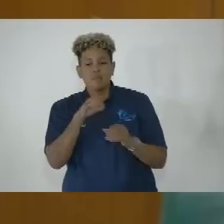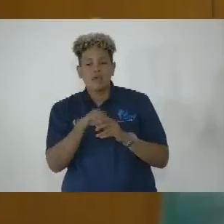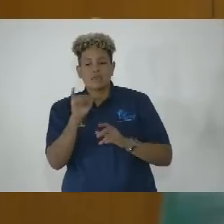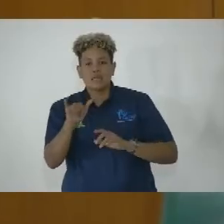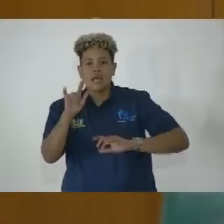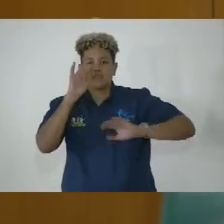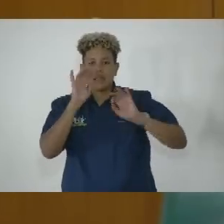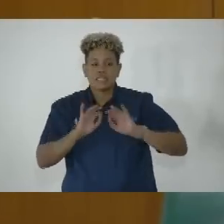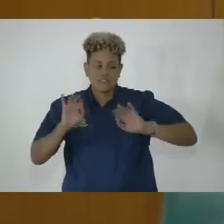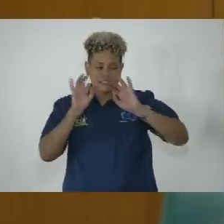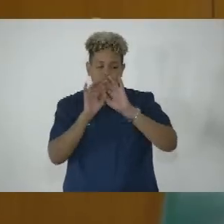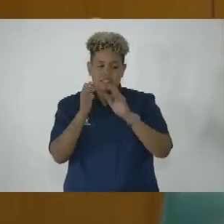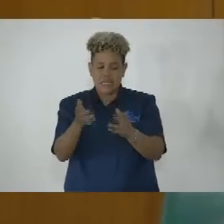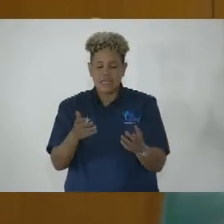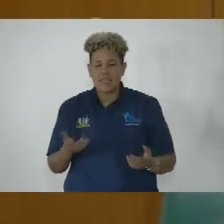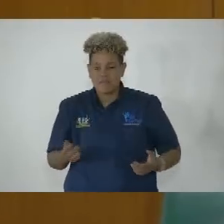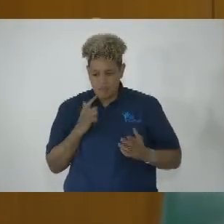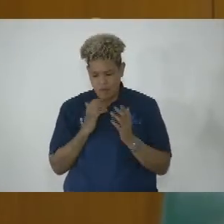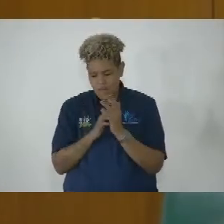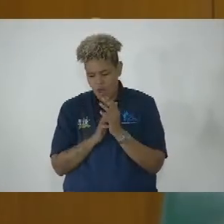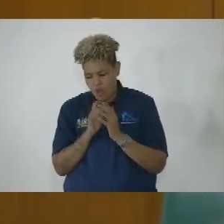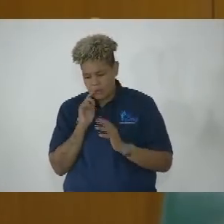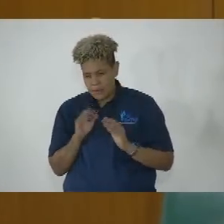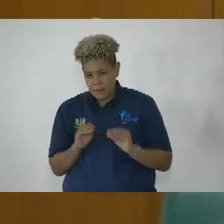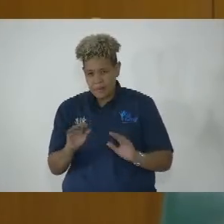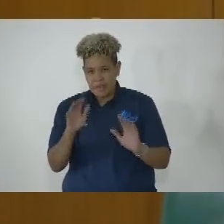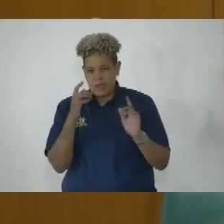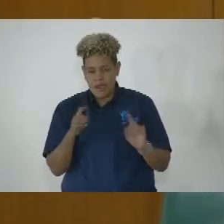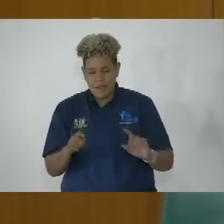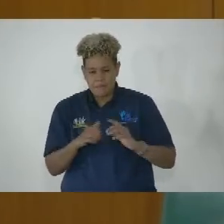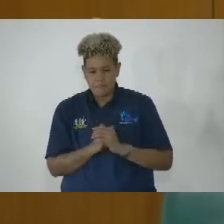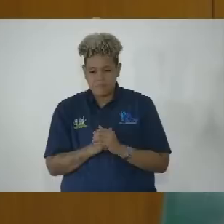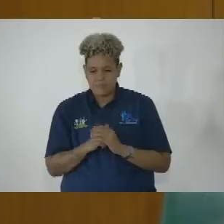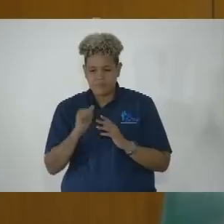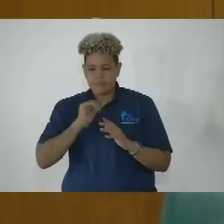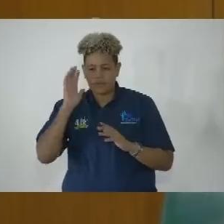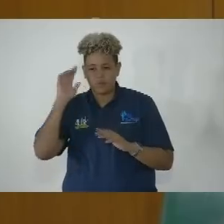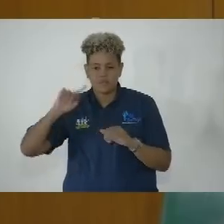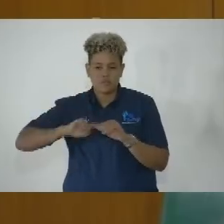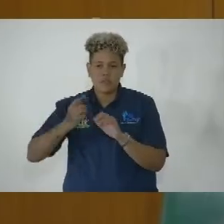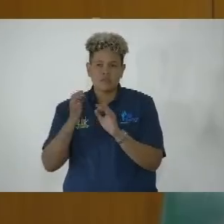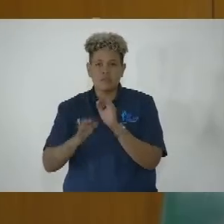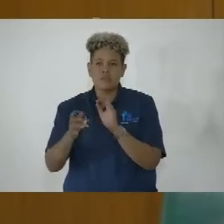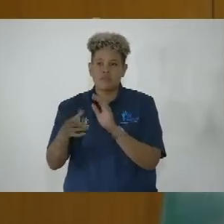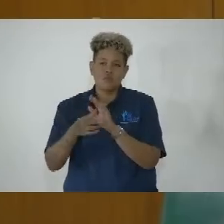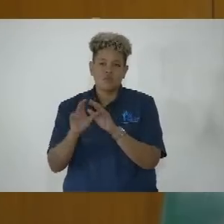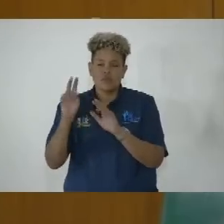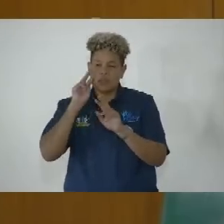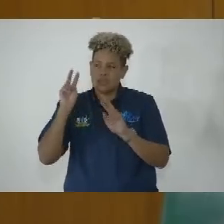very significant vulnerability. I will start by just reviewing